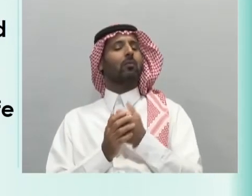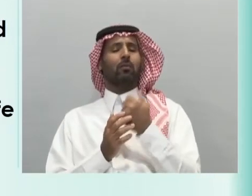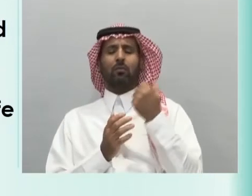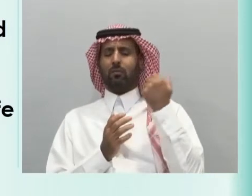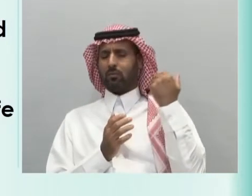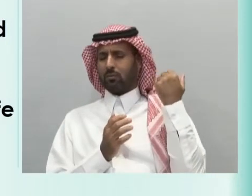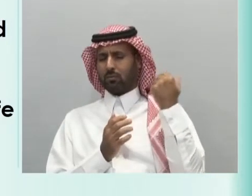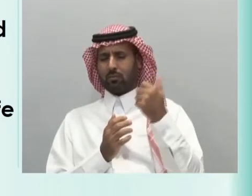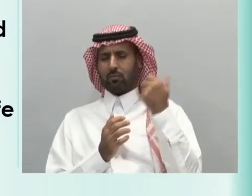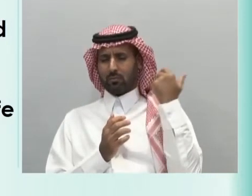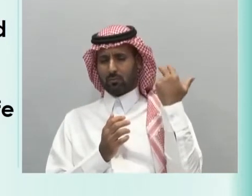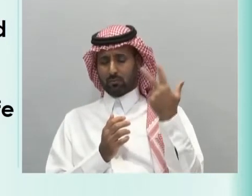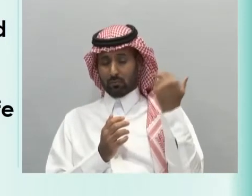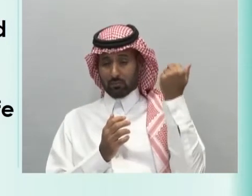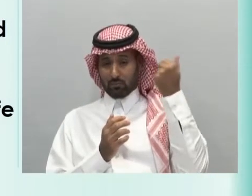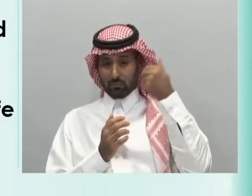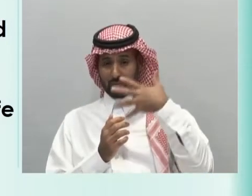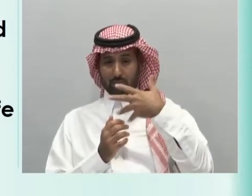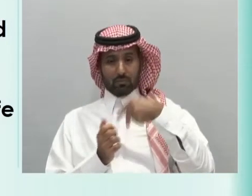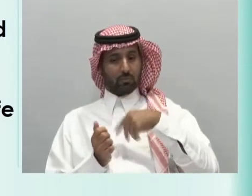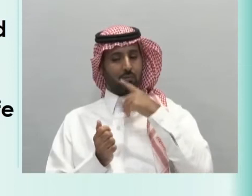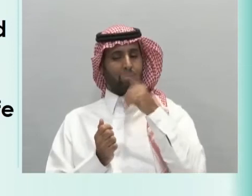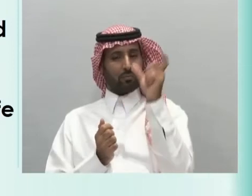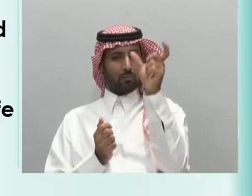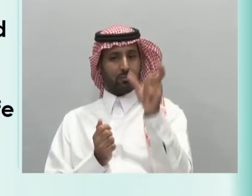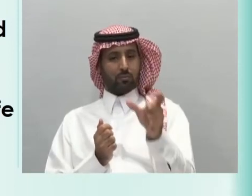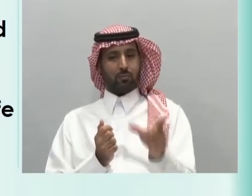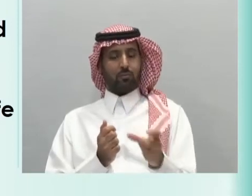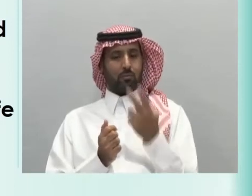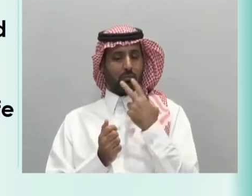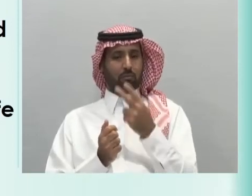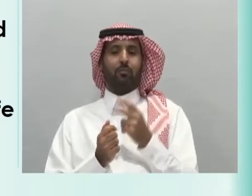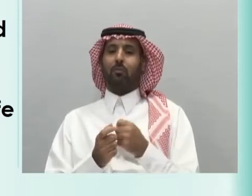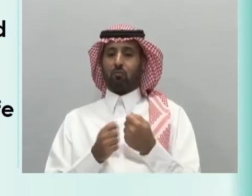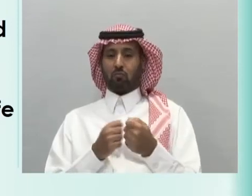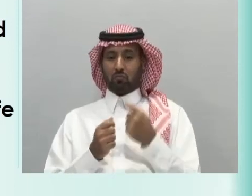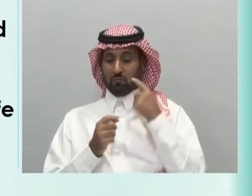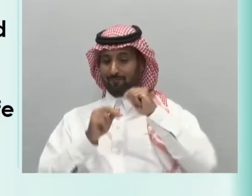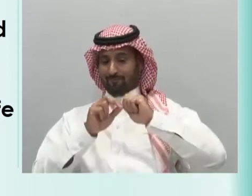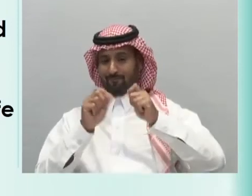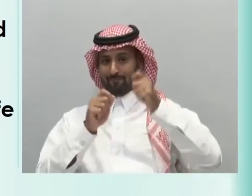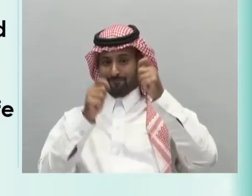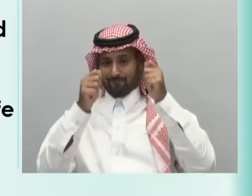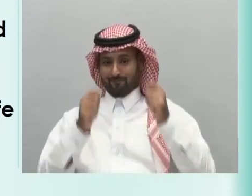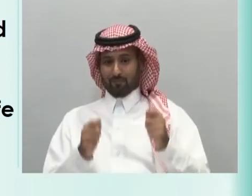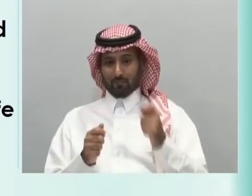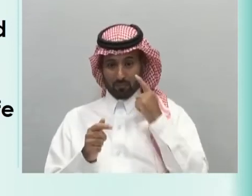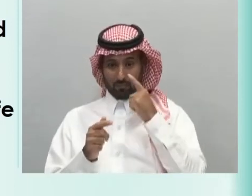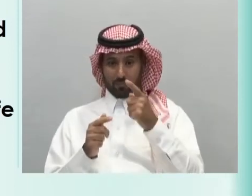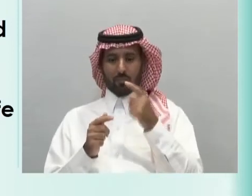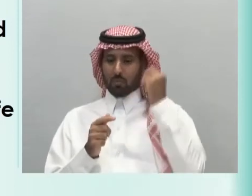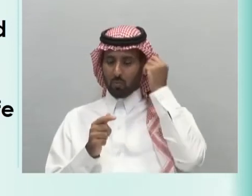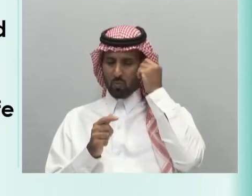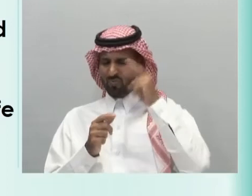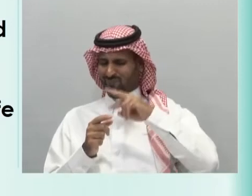A. You need to get these words, as you can see here, commercial, relatively